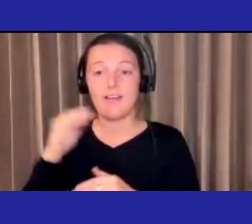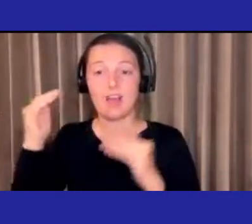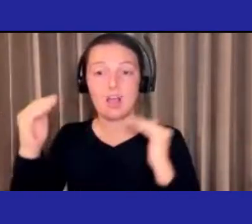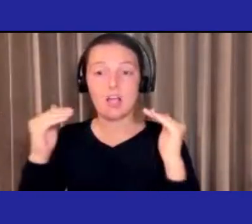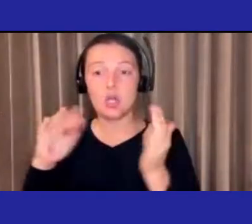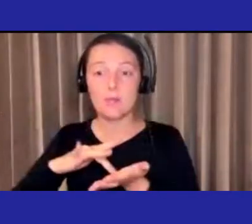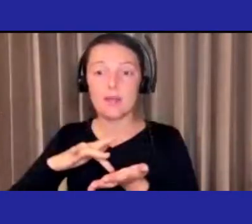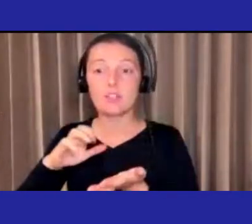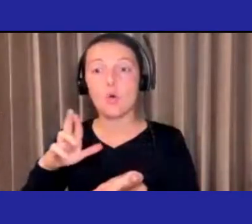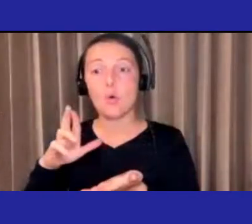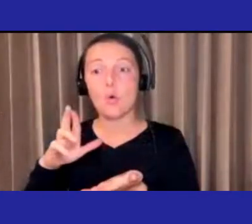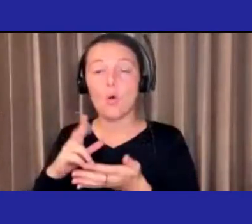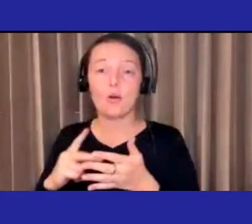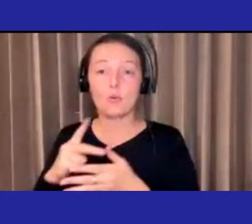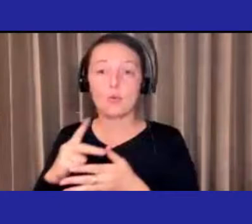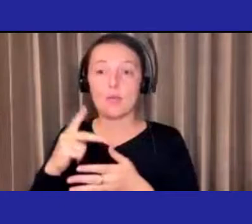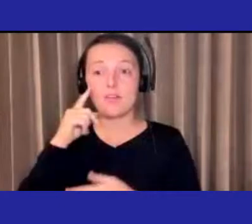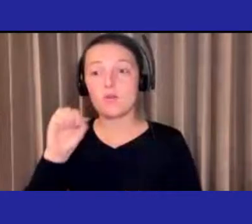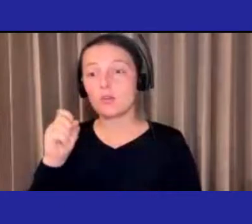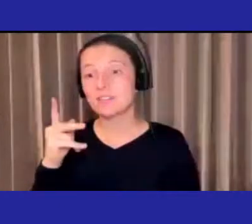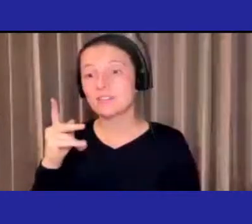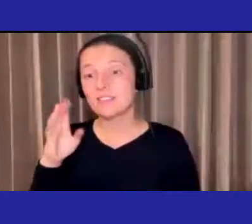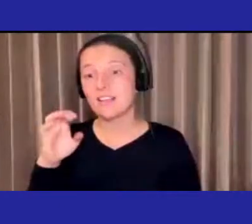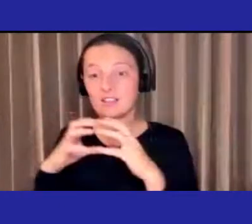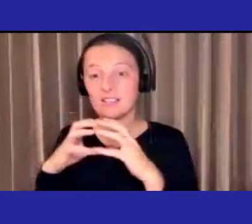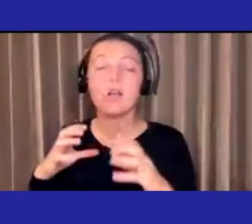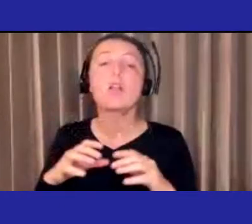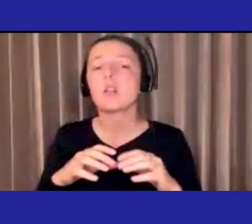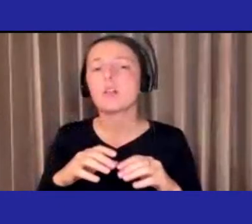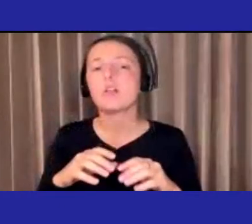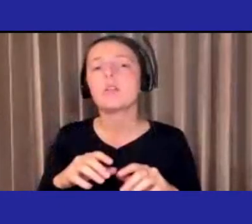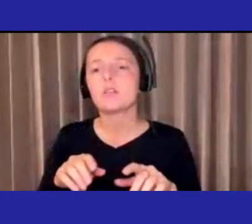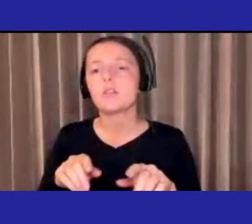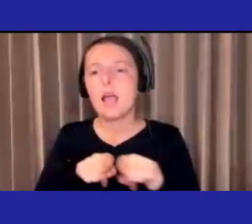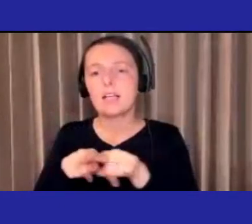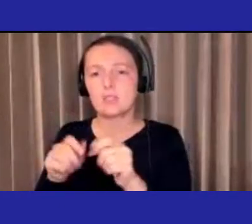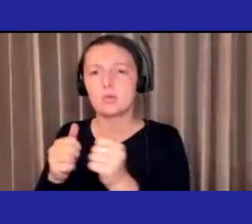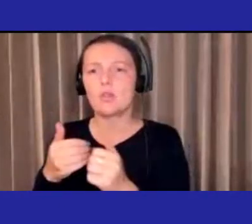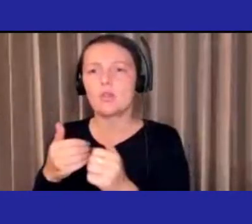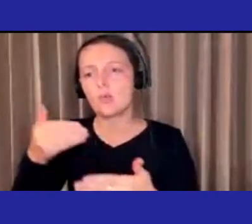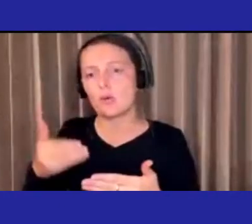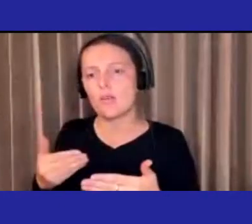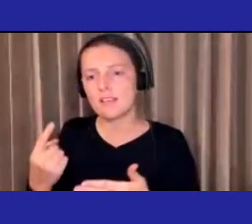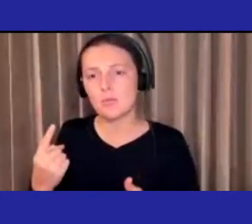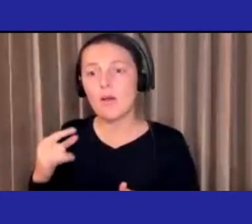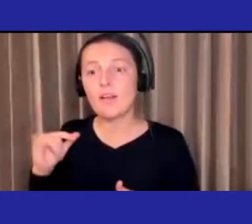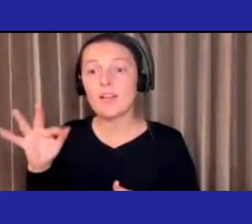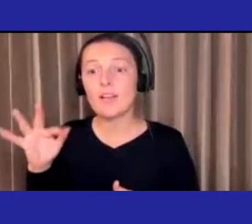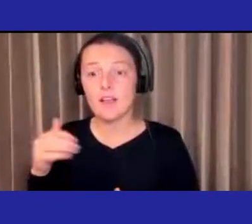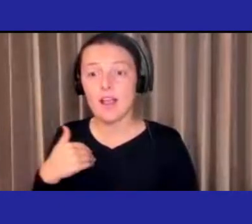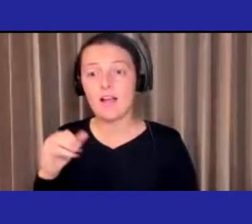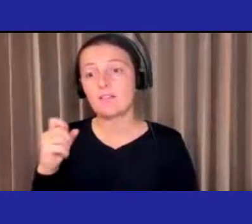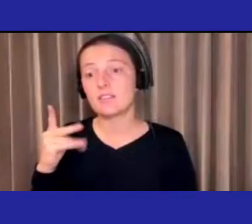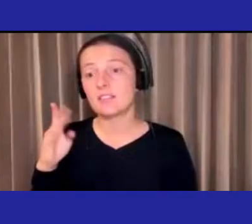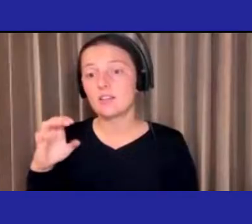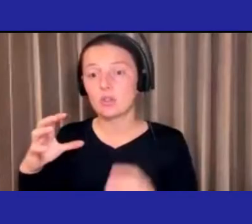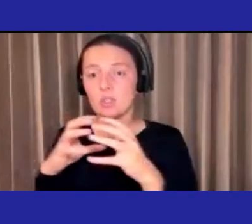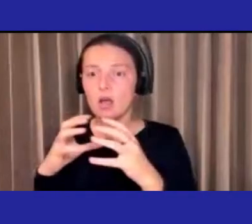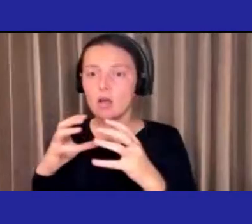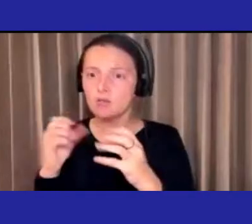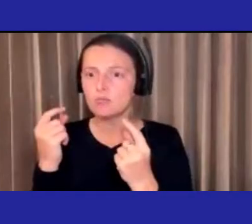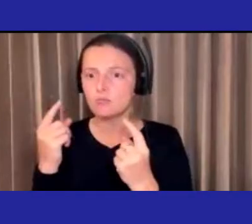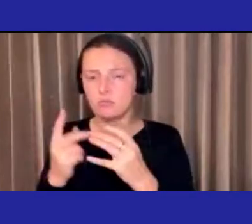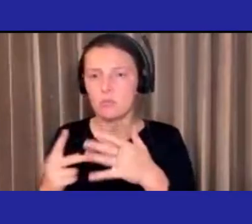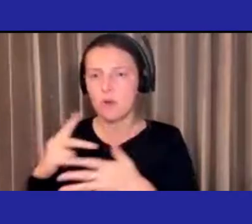cell. Because as with the previous one, right, if you have sickle cell, it's perfectly reasonable that your primary is sickle cell clinic,